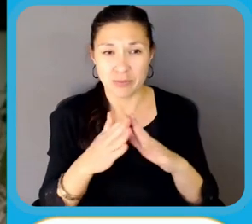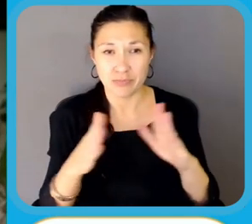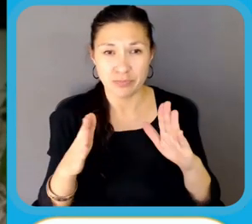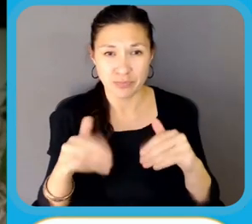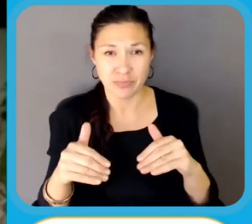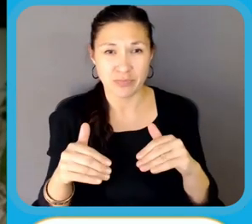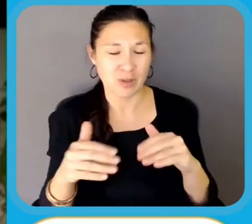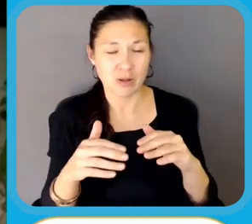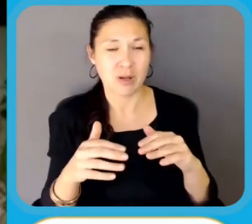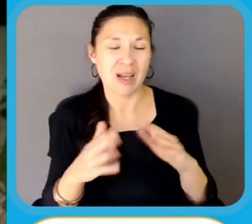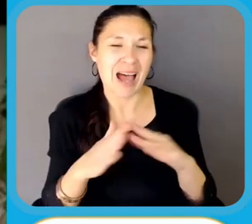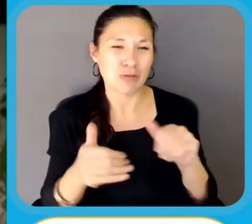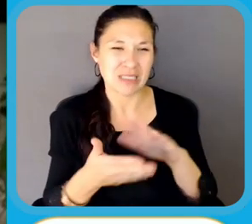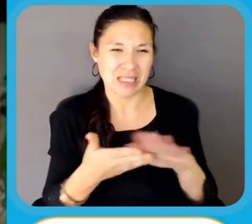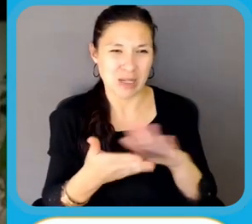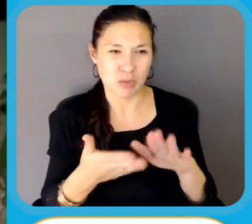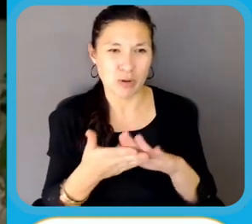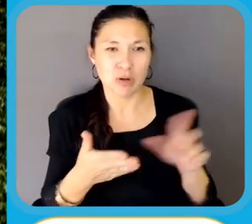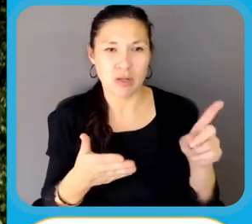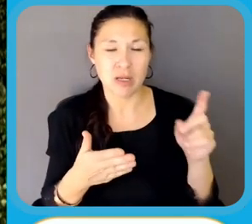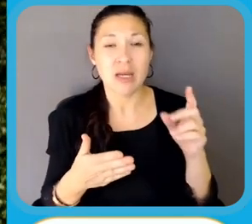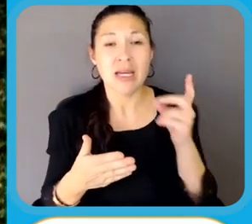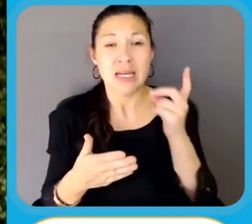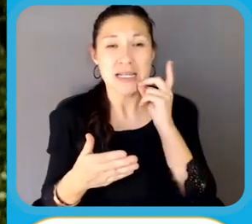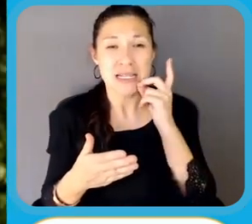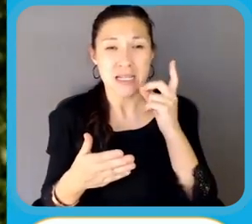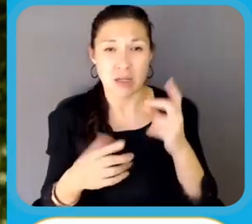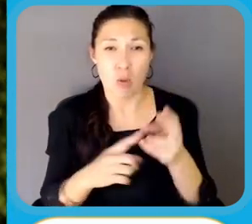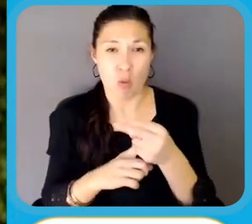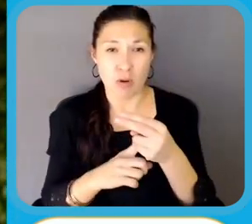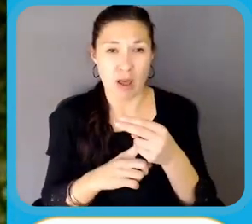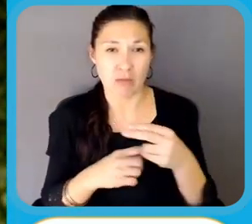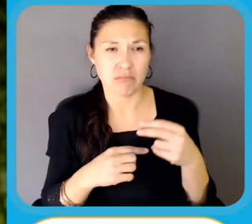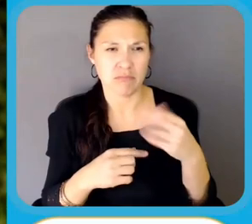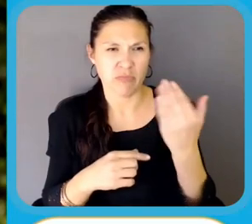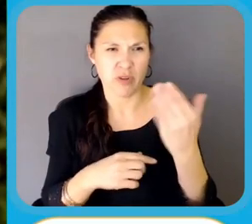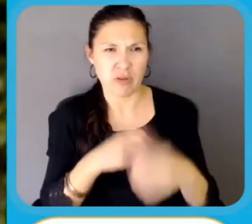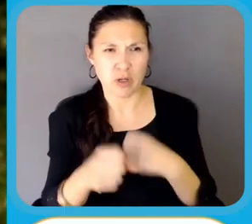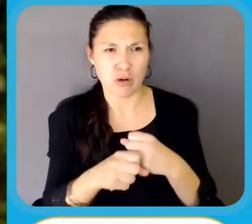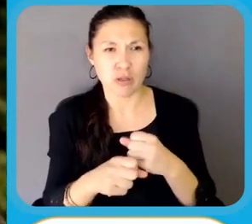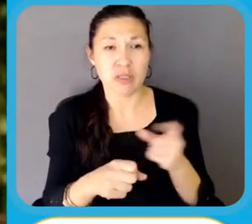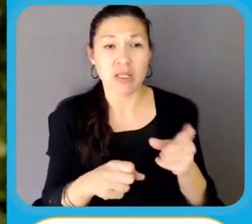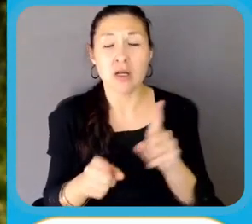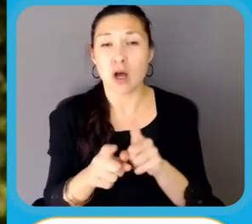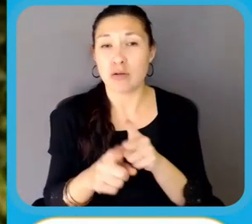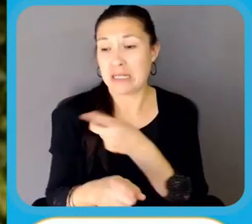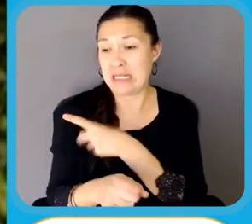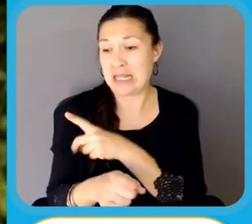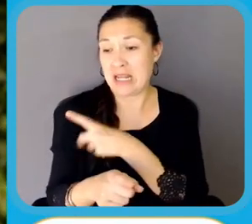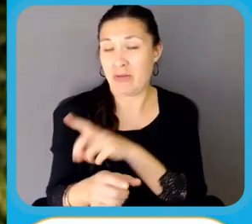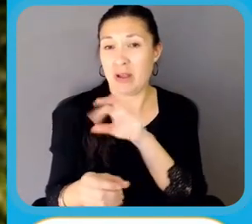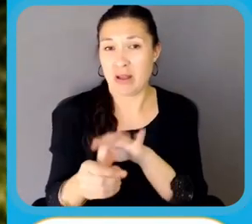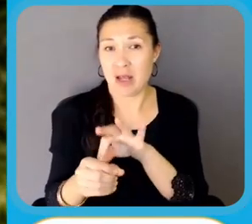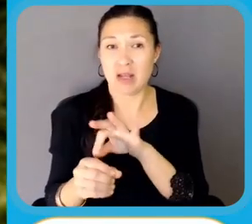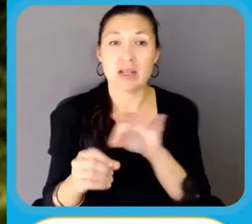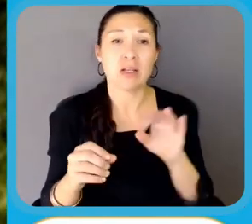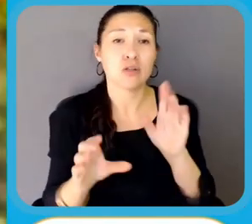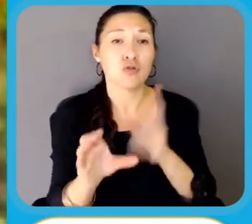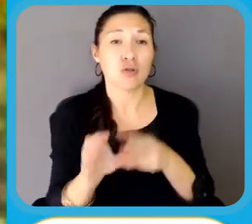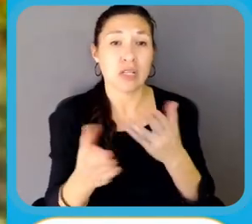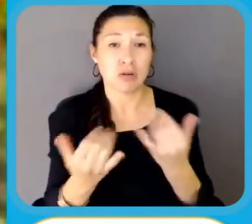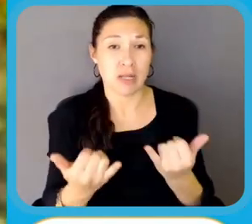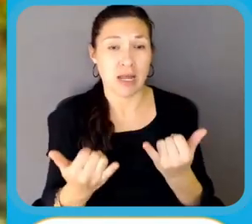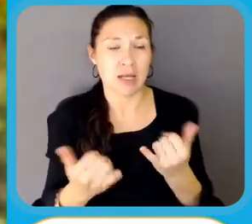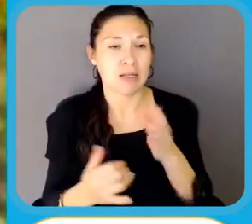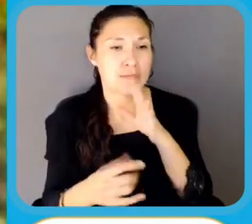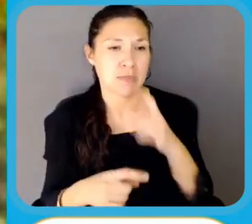Hotel. She's been there for 15 years. And she's also elected as a delegate with all of us here today. Cuando yo ya